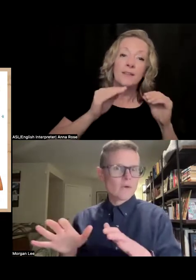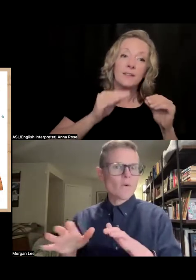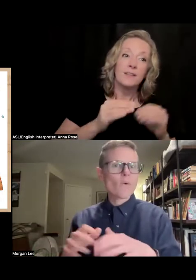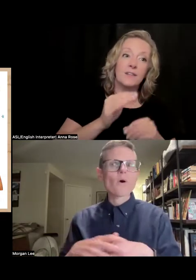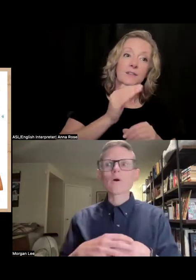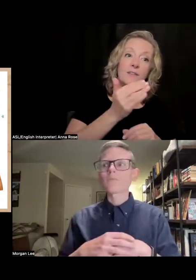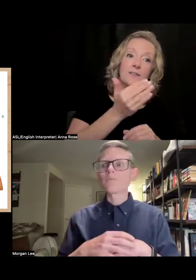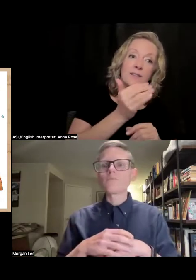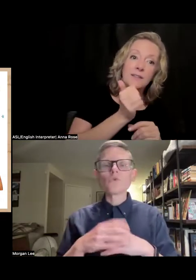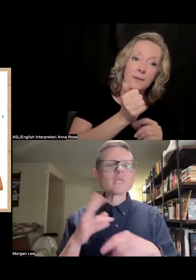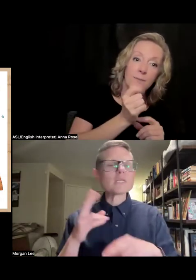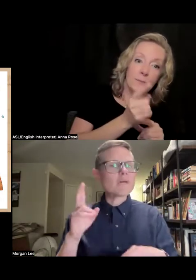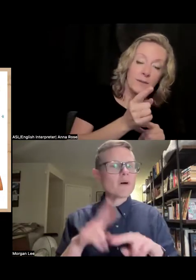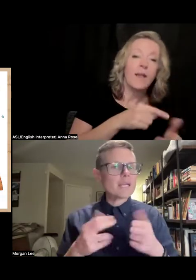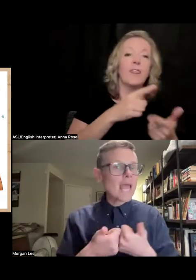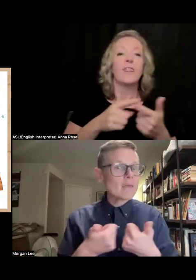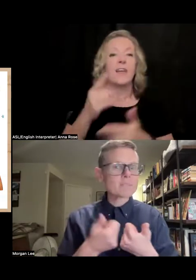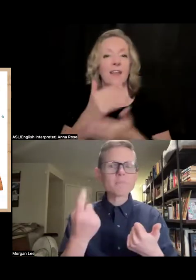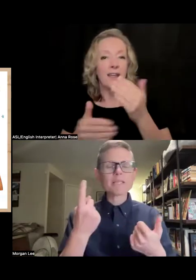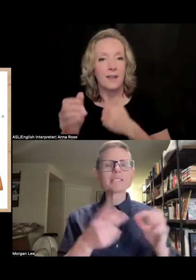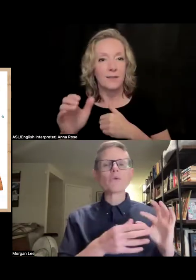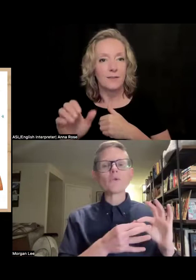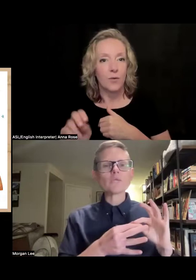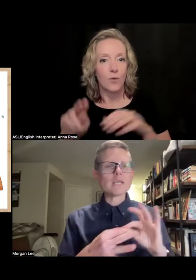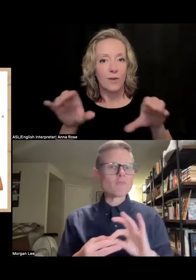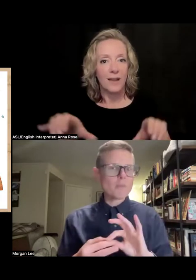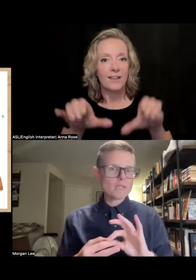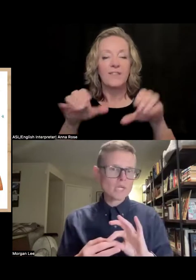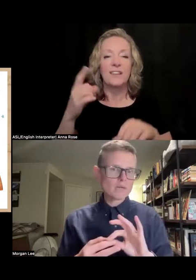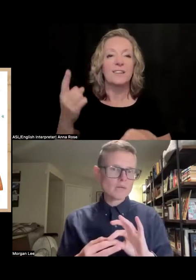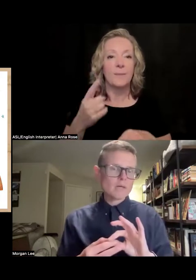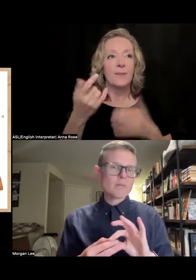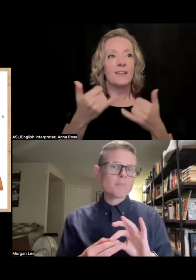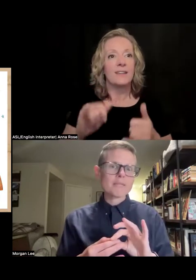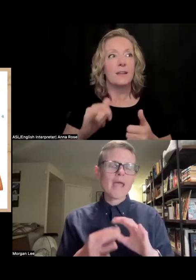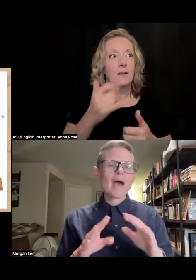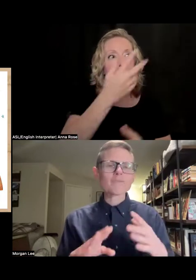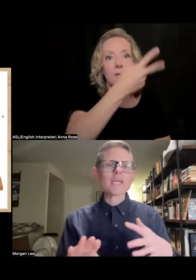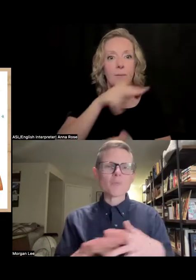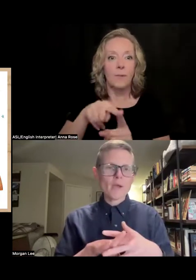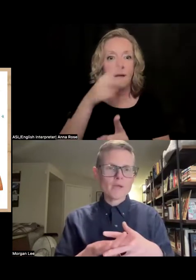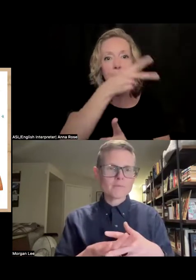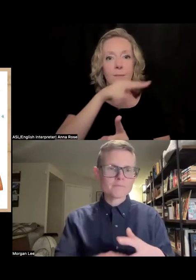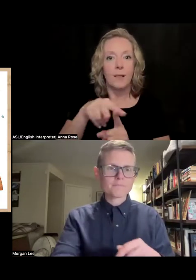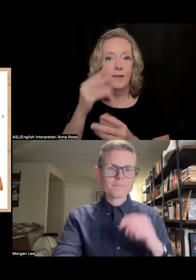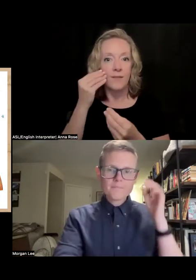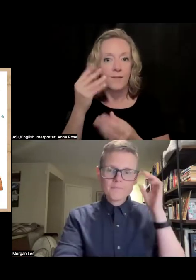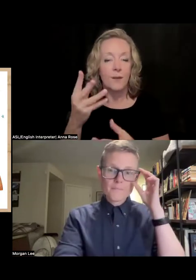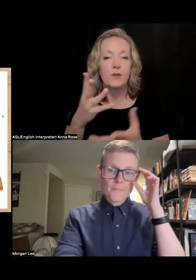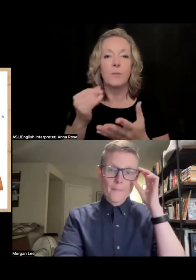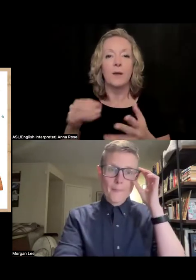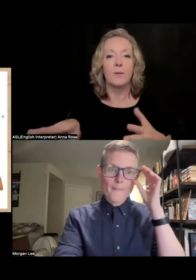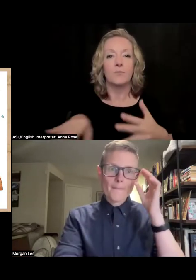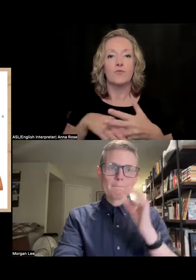hands or doing a fun game, something that's still using the information, but they have to take a break.